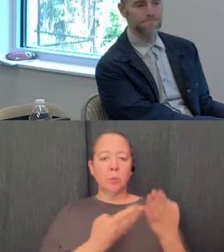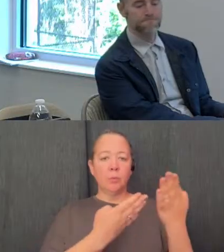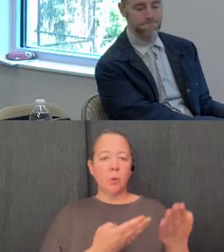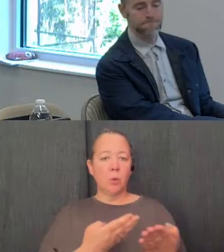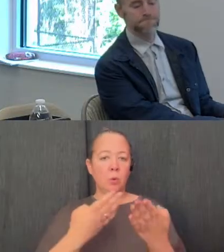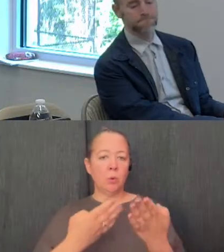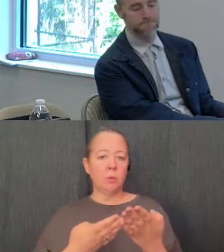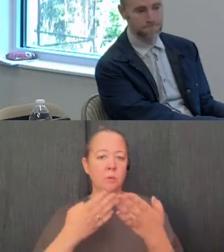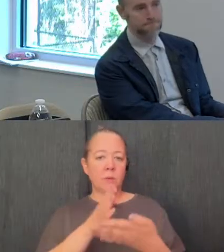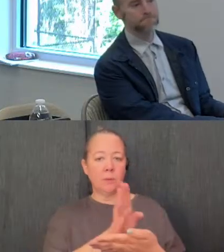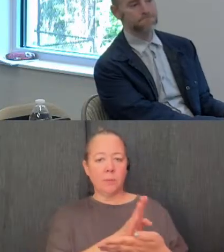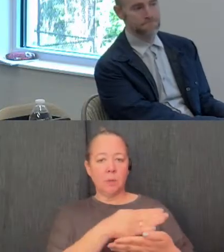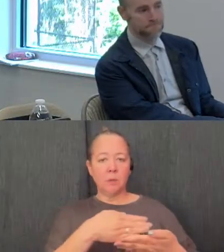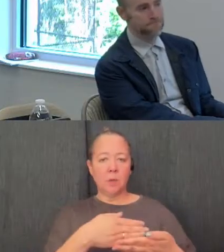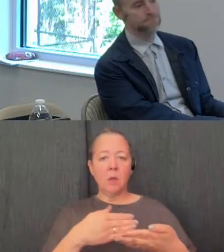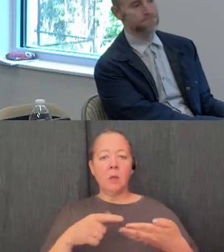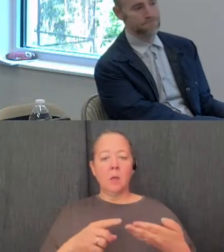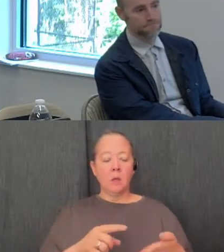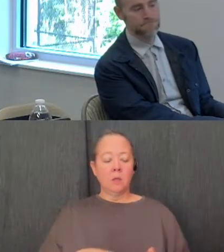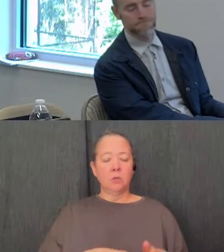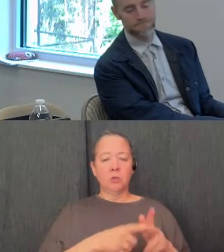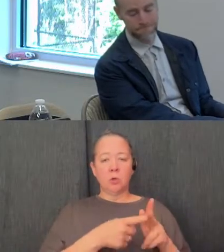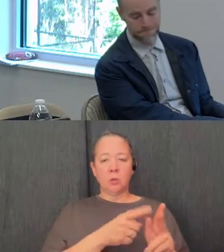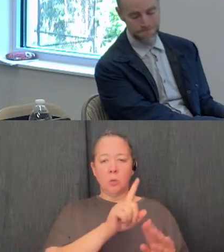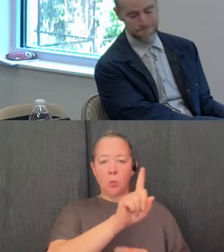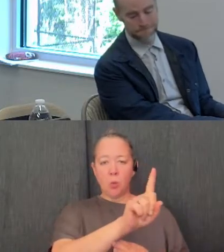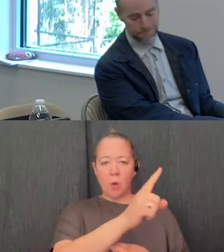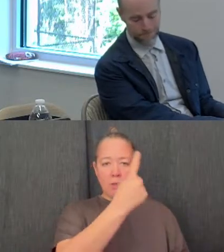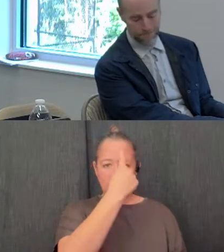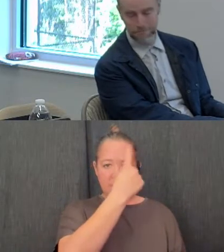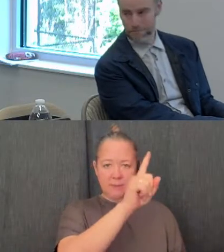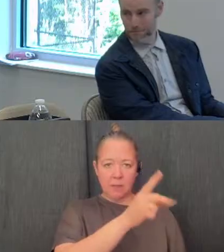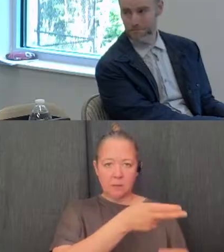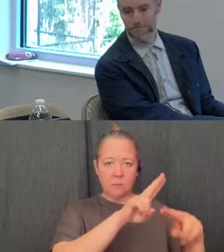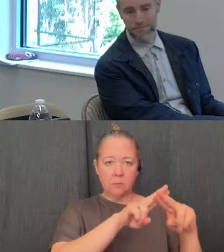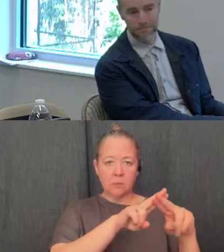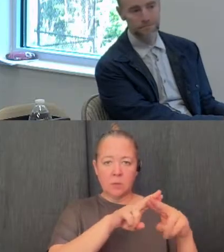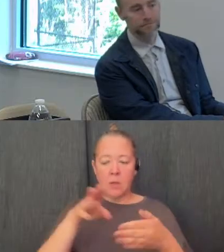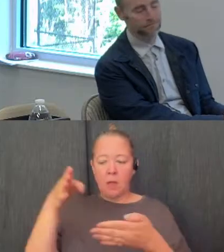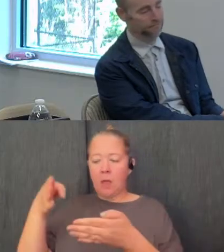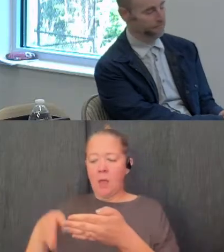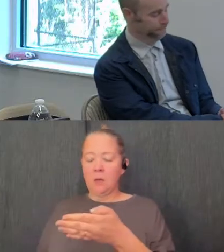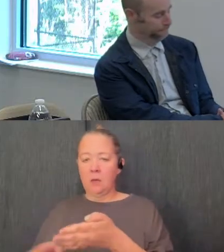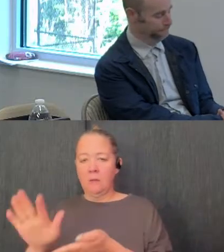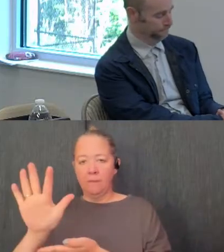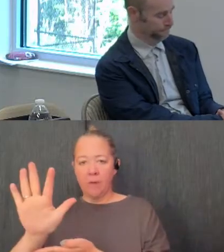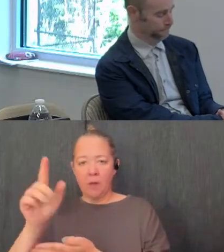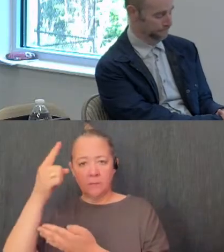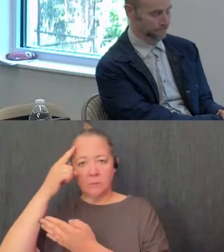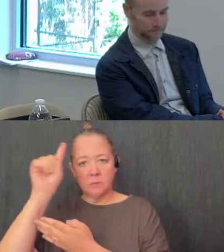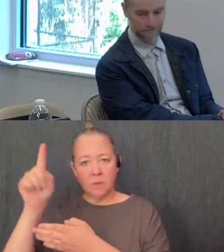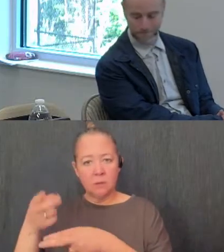at a 1-cent increase and ending with the 5-cent increase. I know